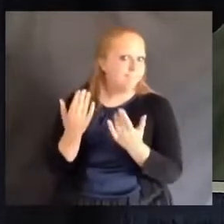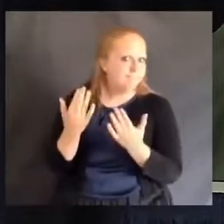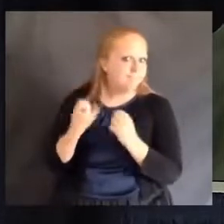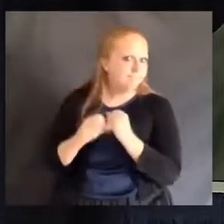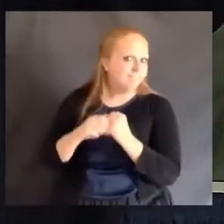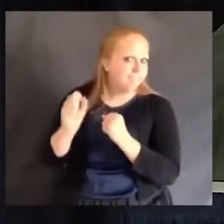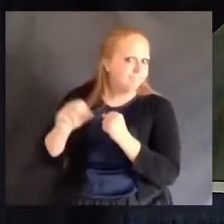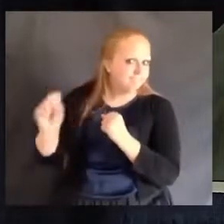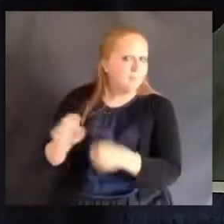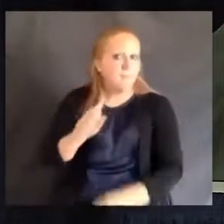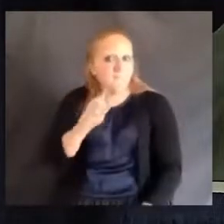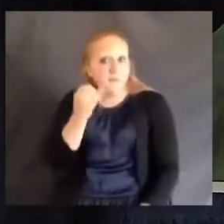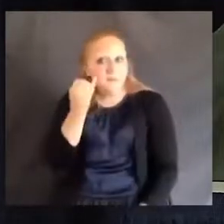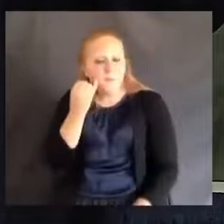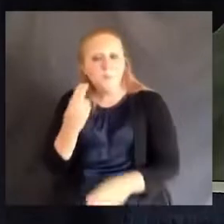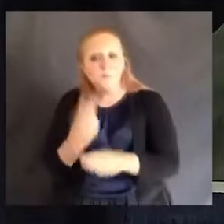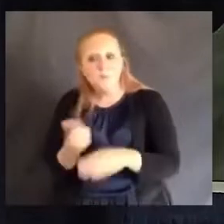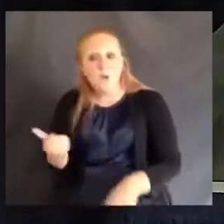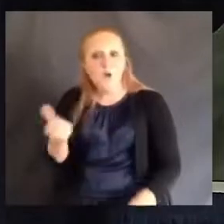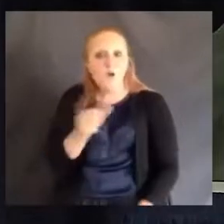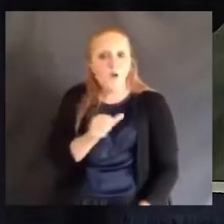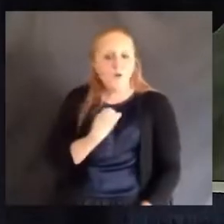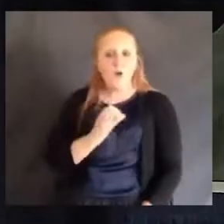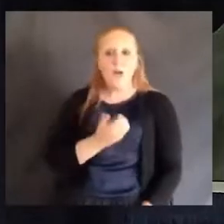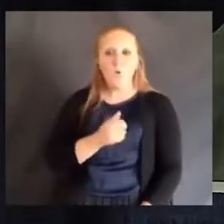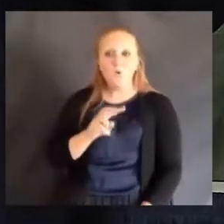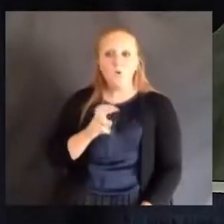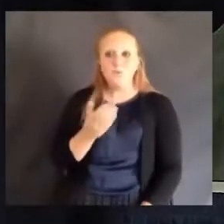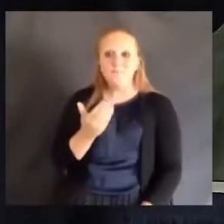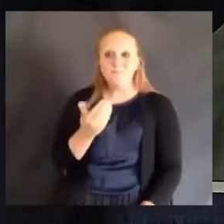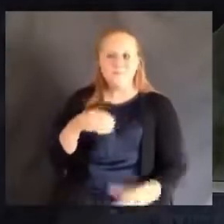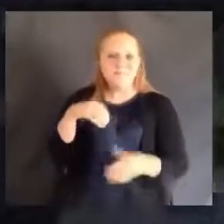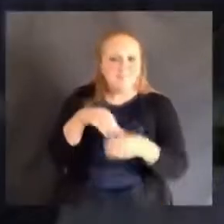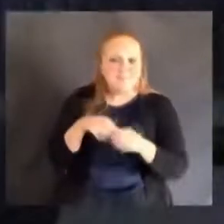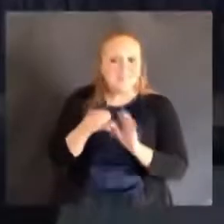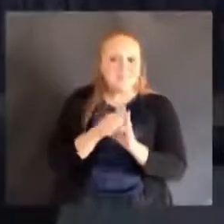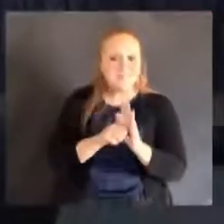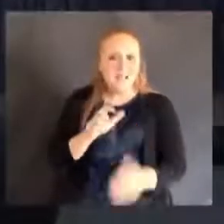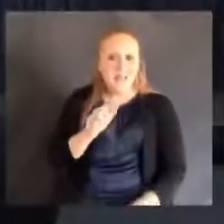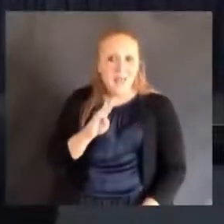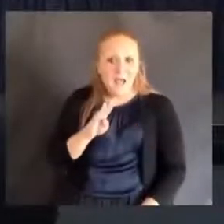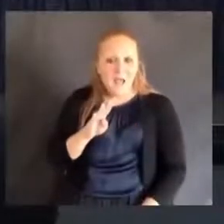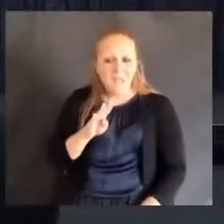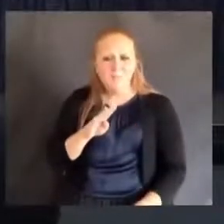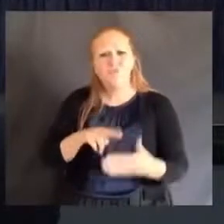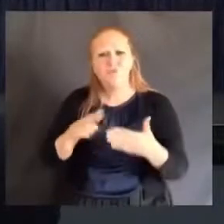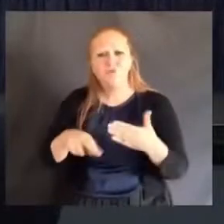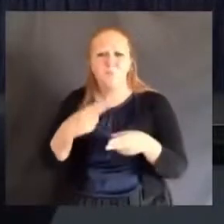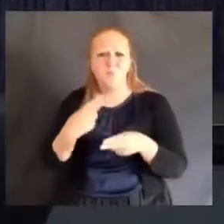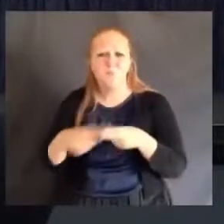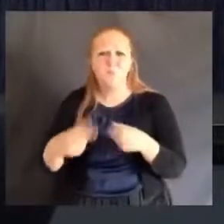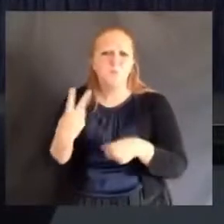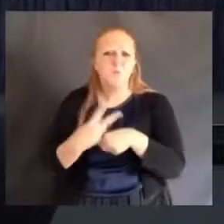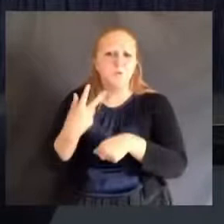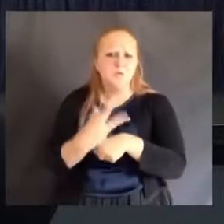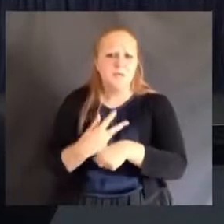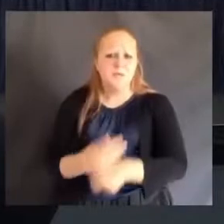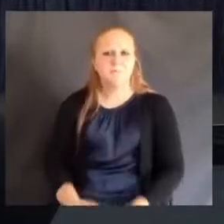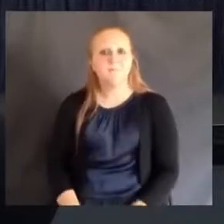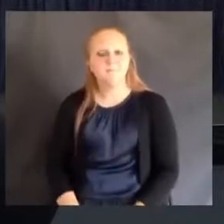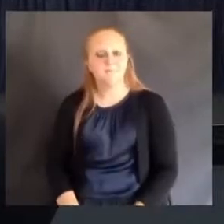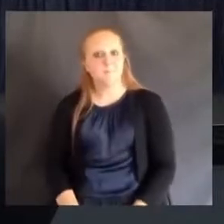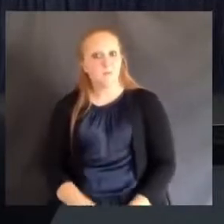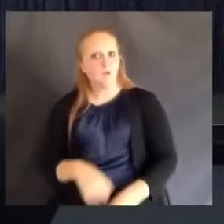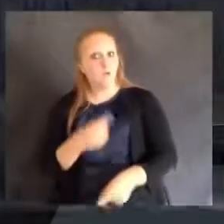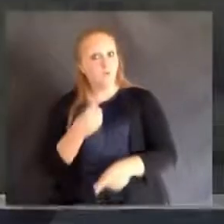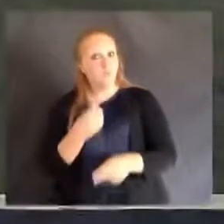of our 215 lab sites in state, you're going to get a much shorter turnaround time. But also, look at this. My